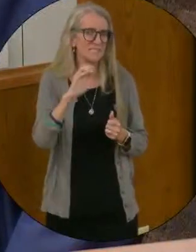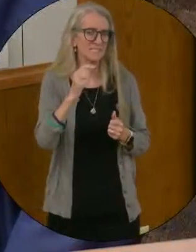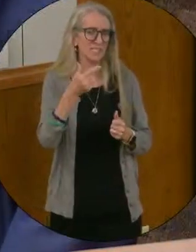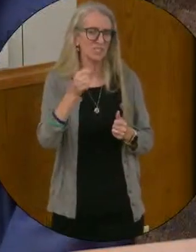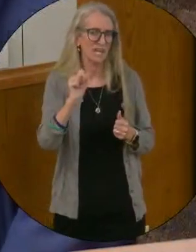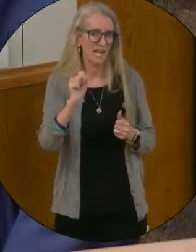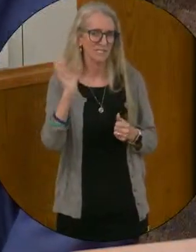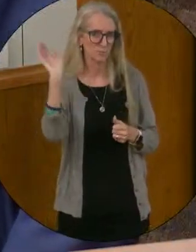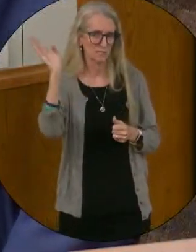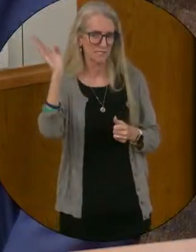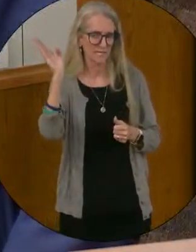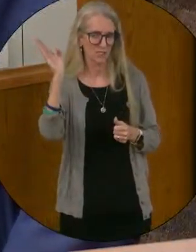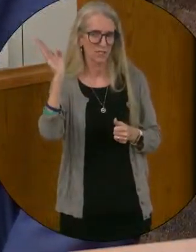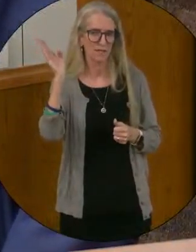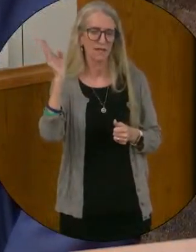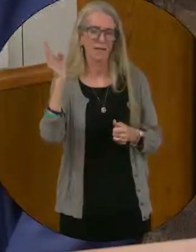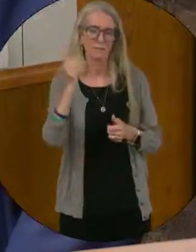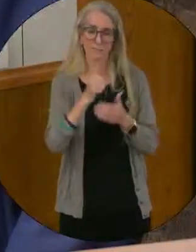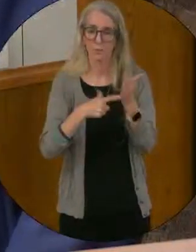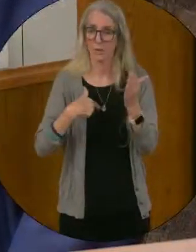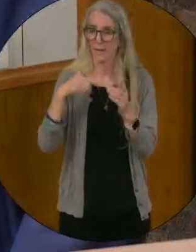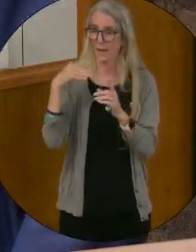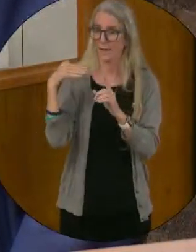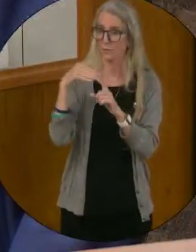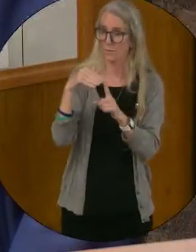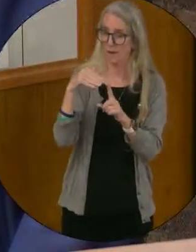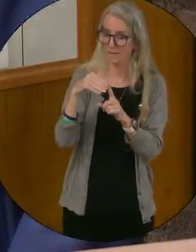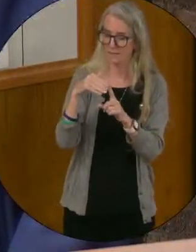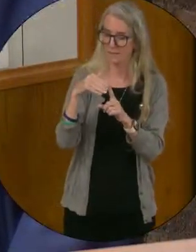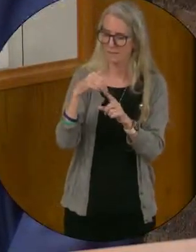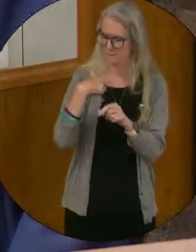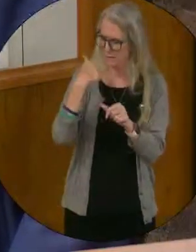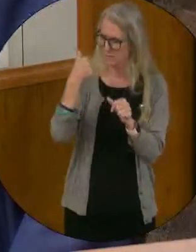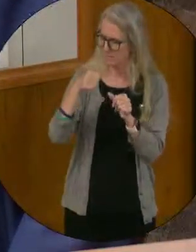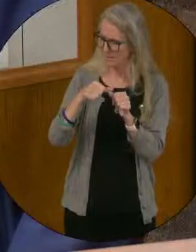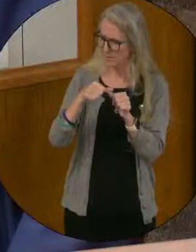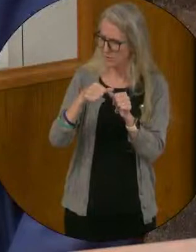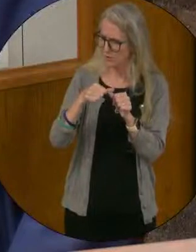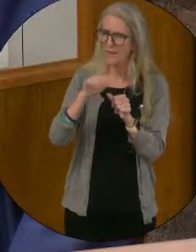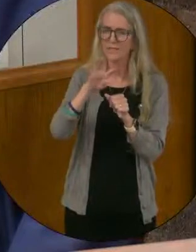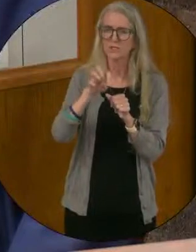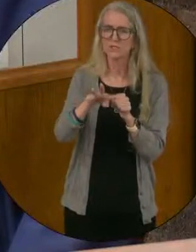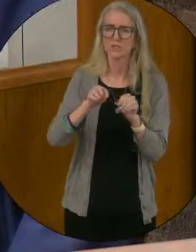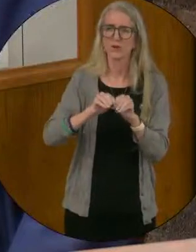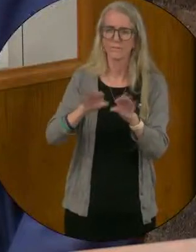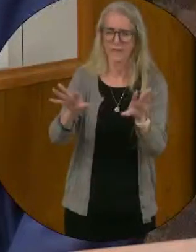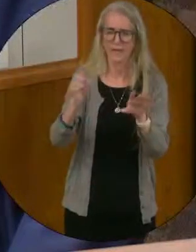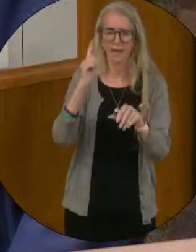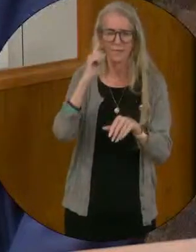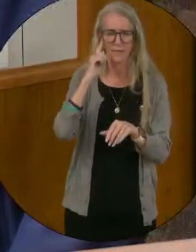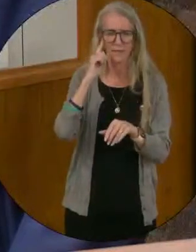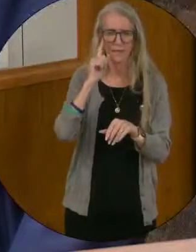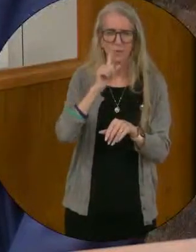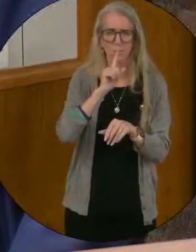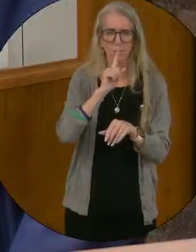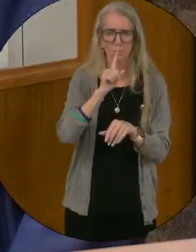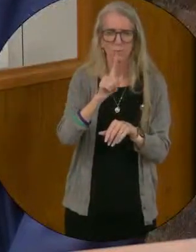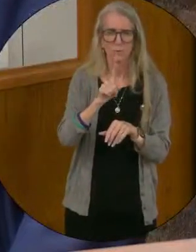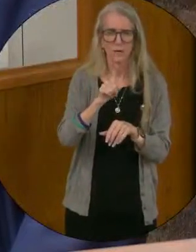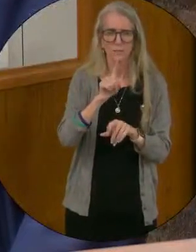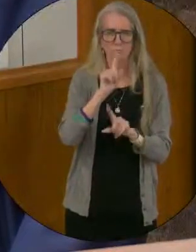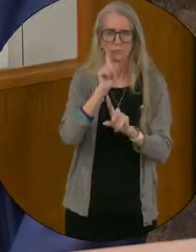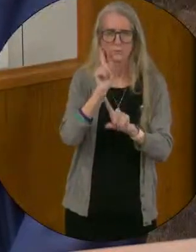what I'm reminded when I remember the survey, that I think there was a response